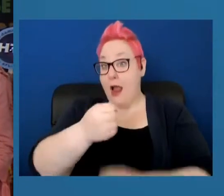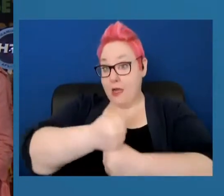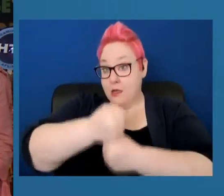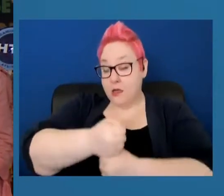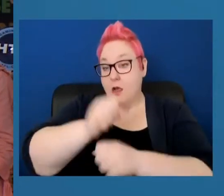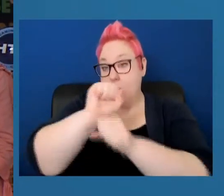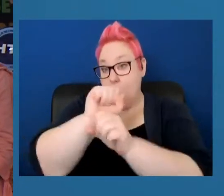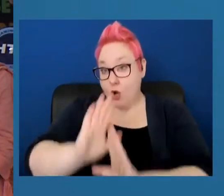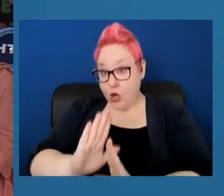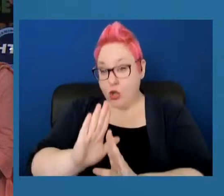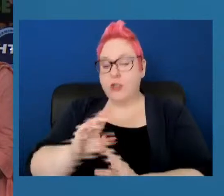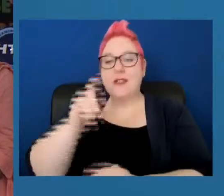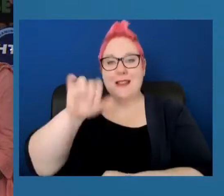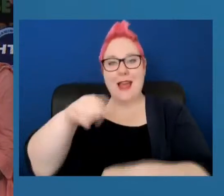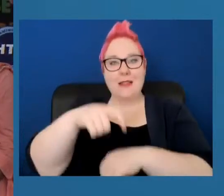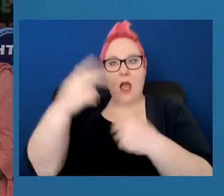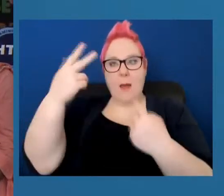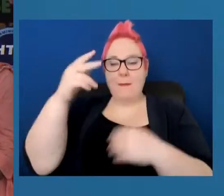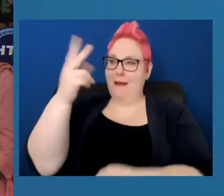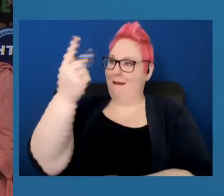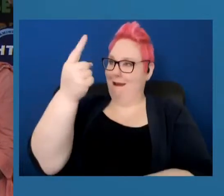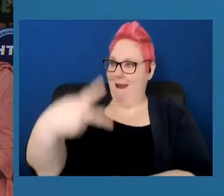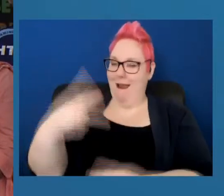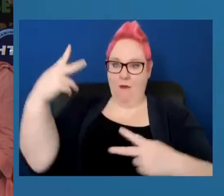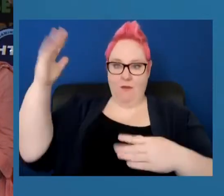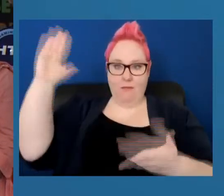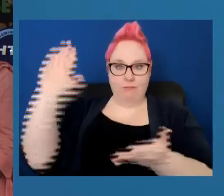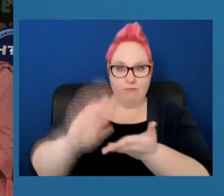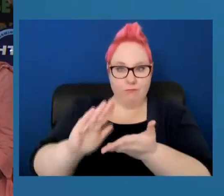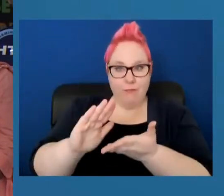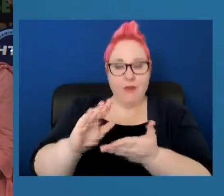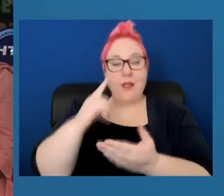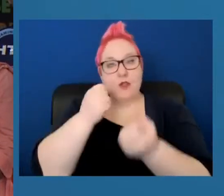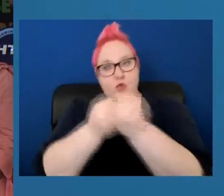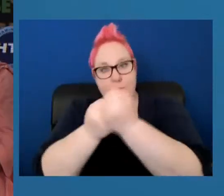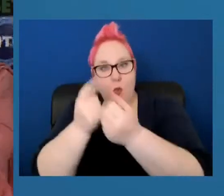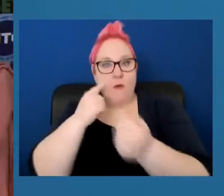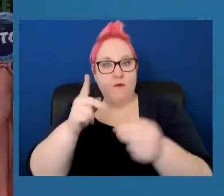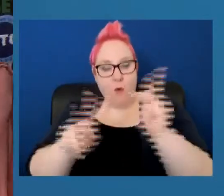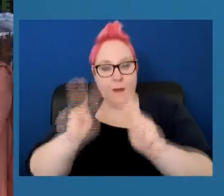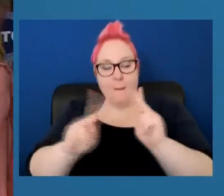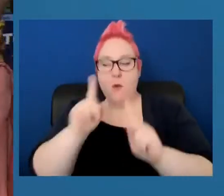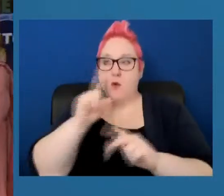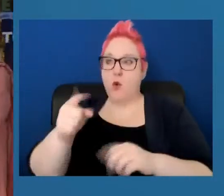nation in terms of supporting workers who are fighting for a fair contract.